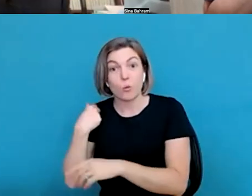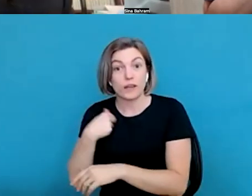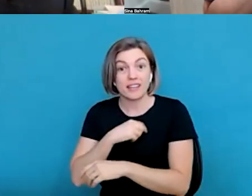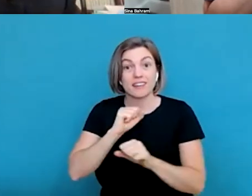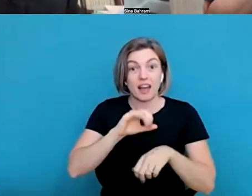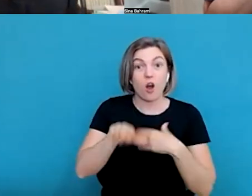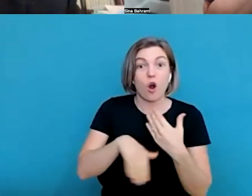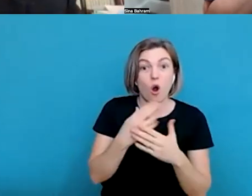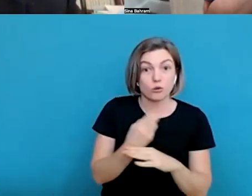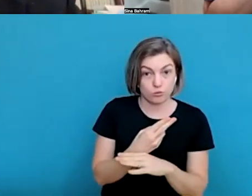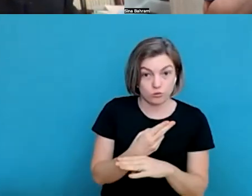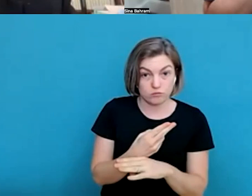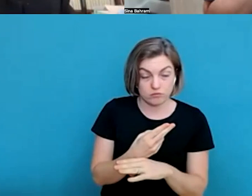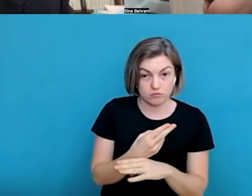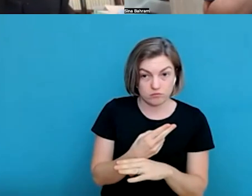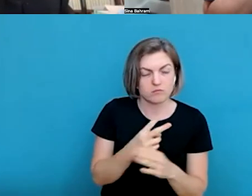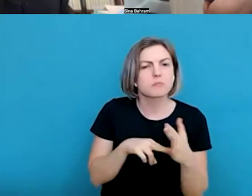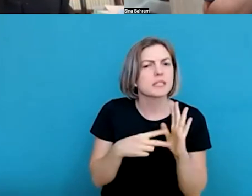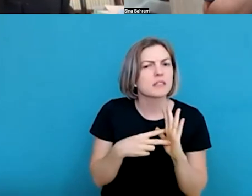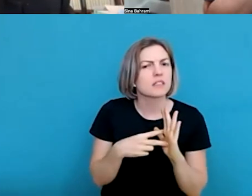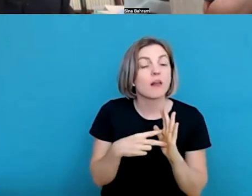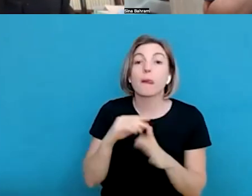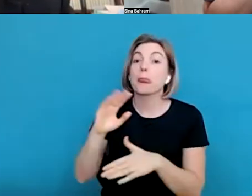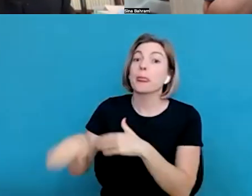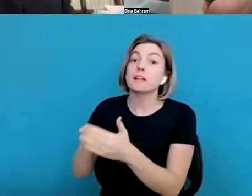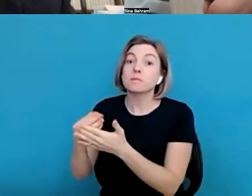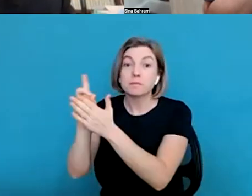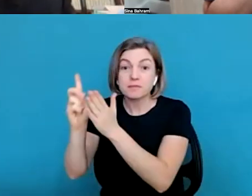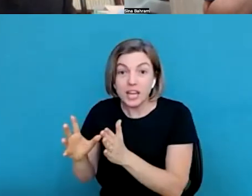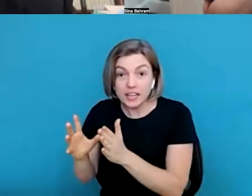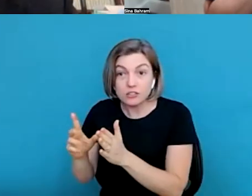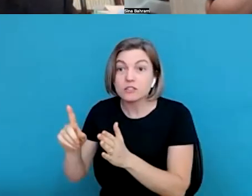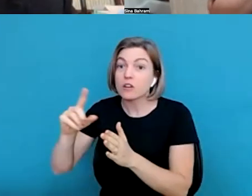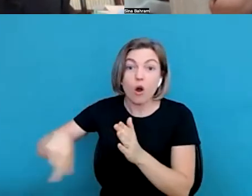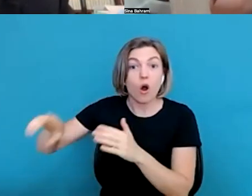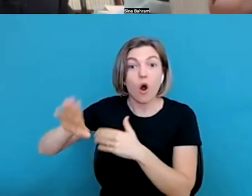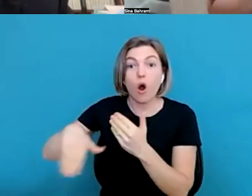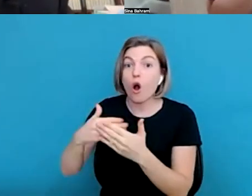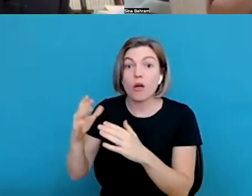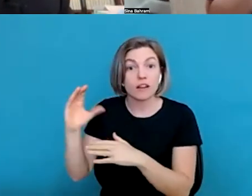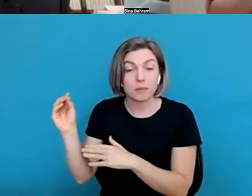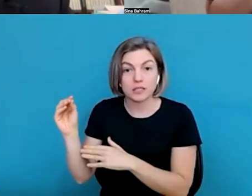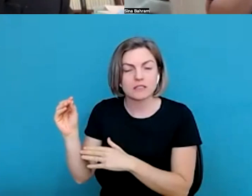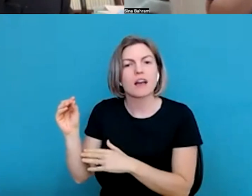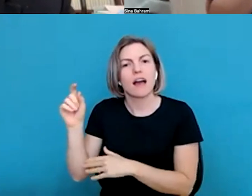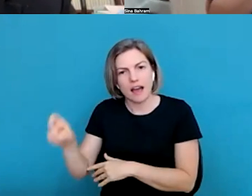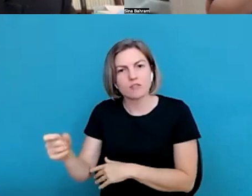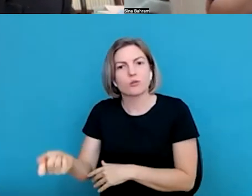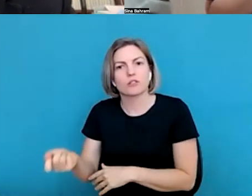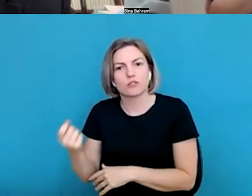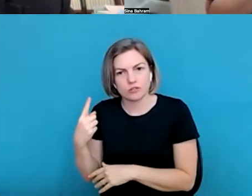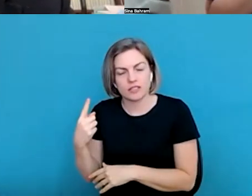mean? That means that all of the designers in all of the companies have got to understand all of